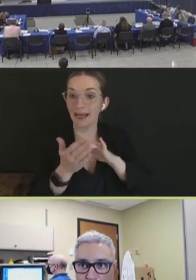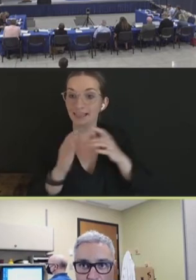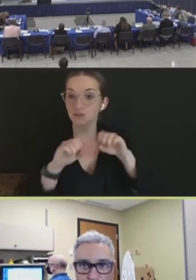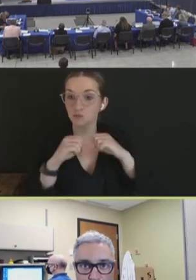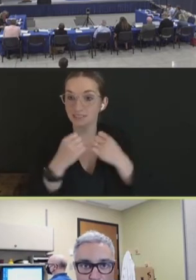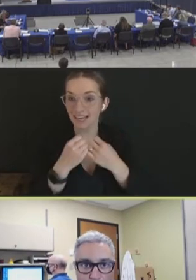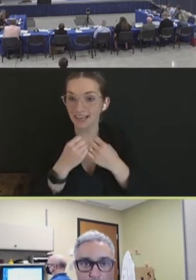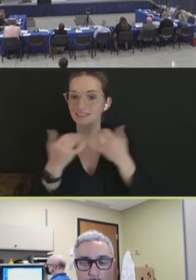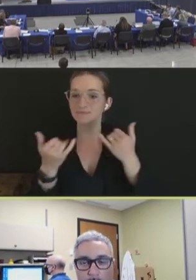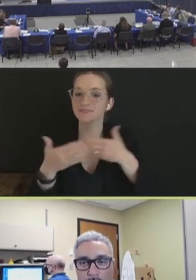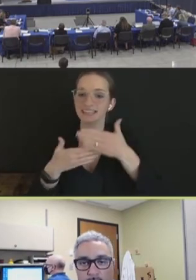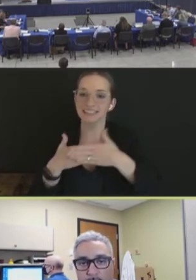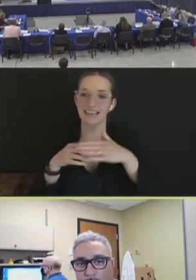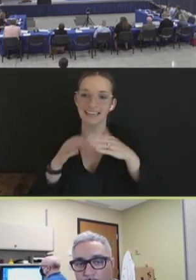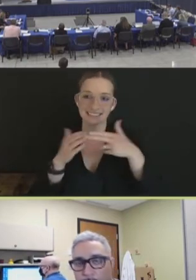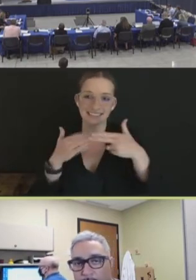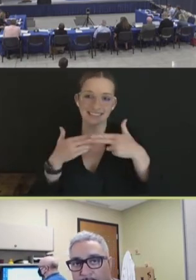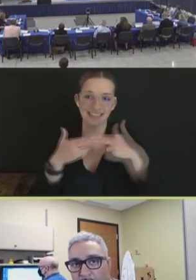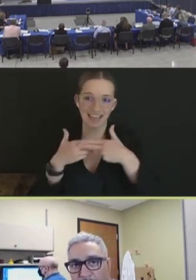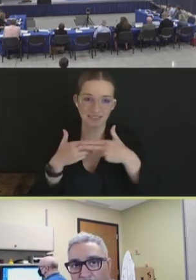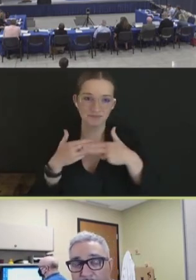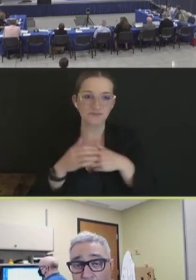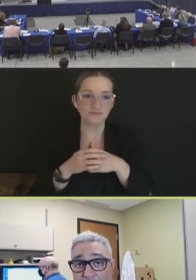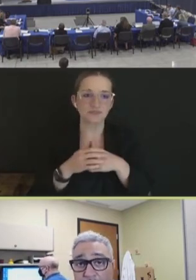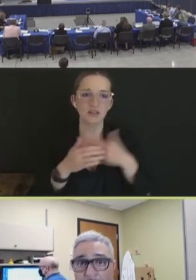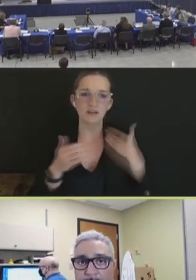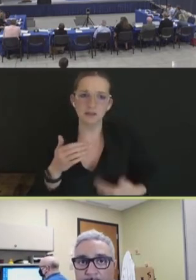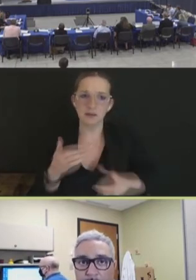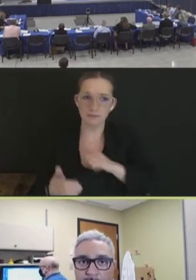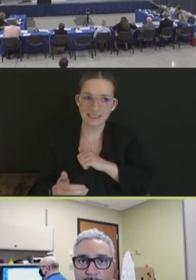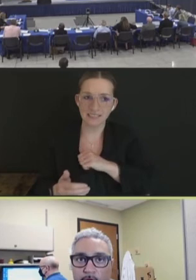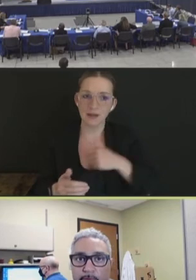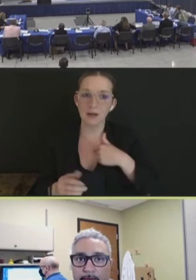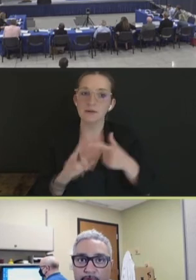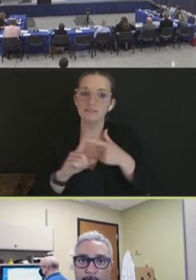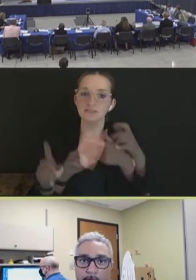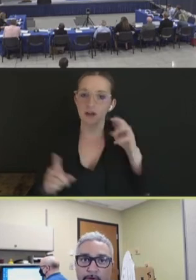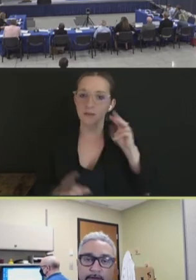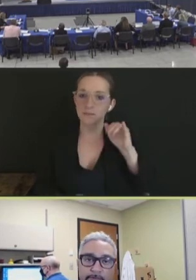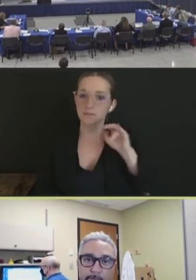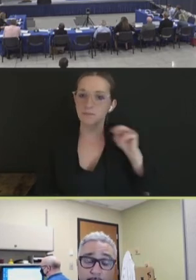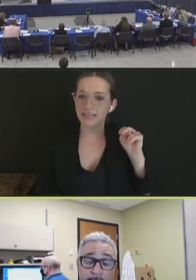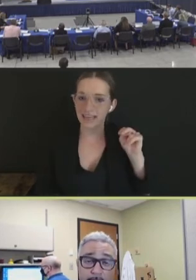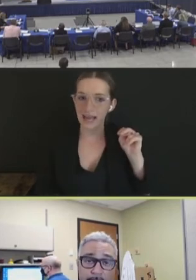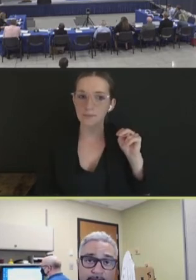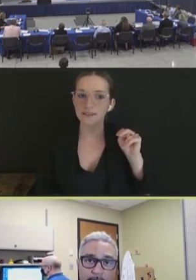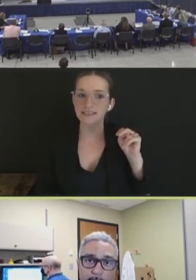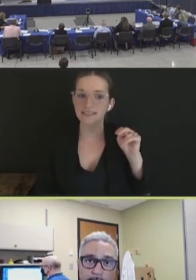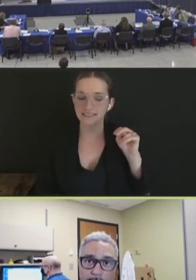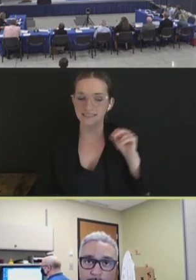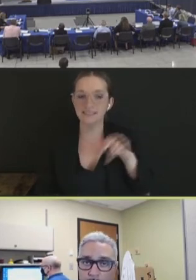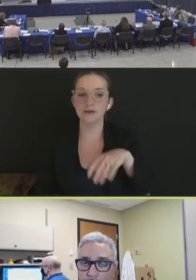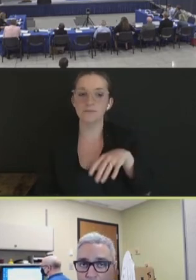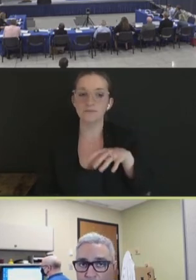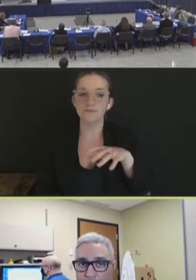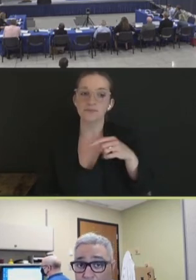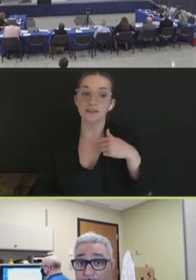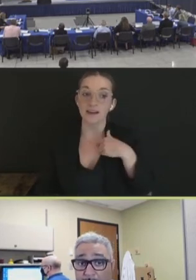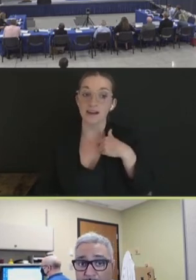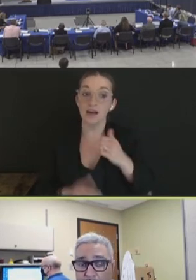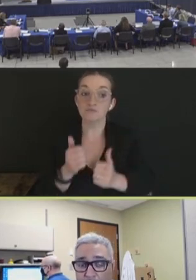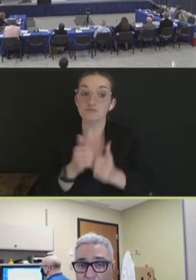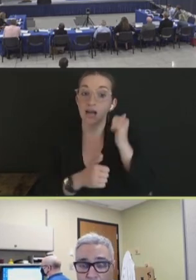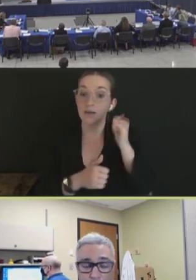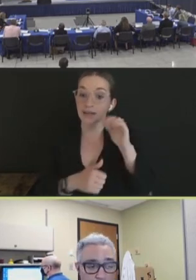mind. So just to tell you a little bit about myself, I'm from here in Minneapolis, from North Minneapolis, primarily African-American area, and